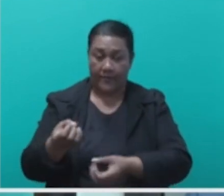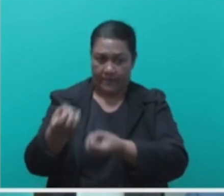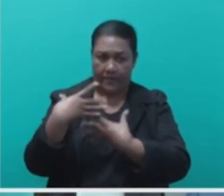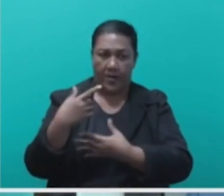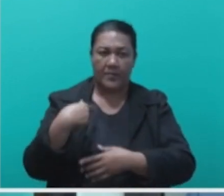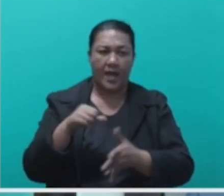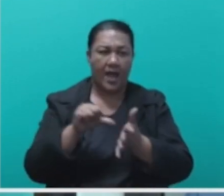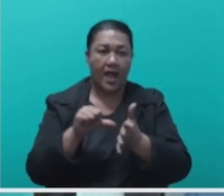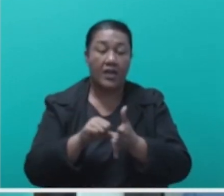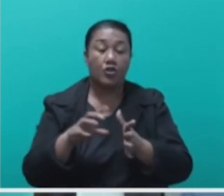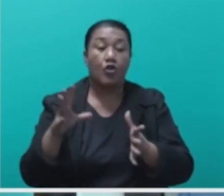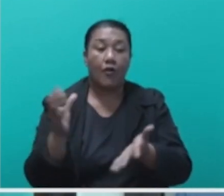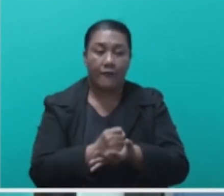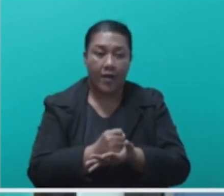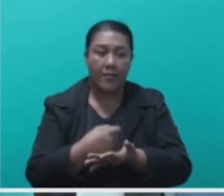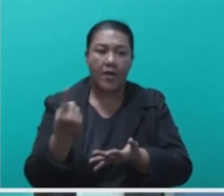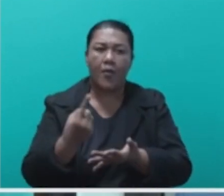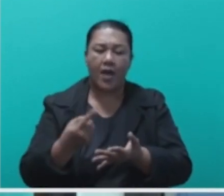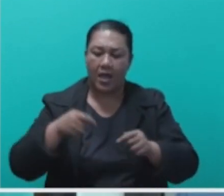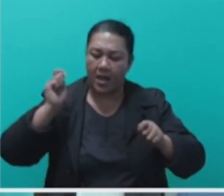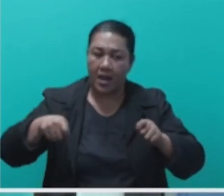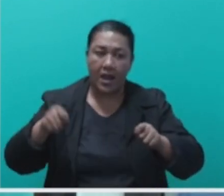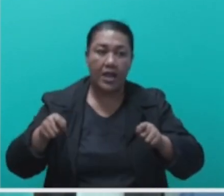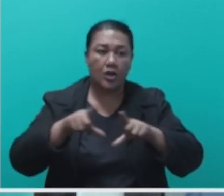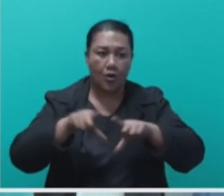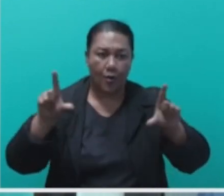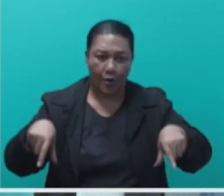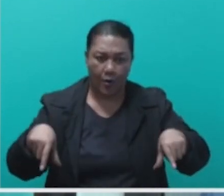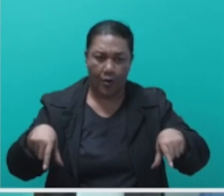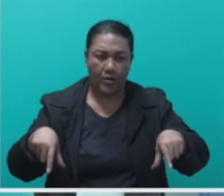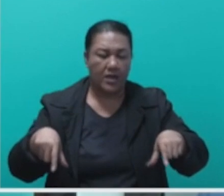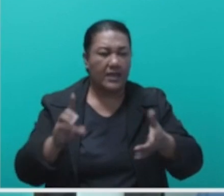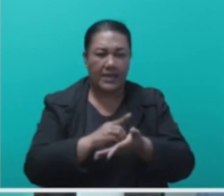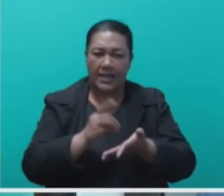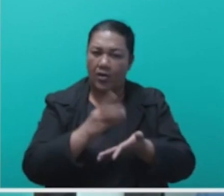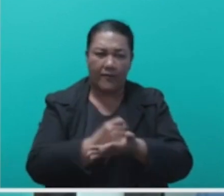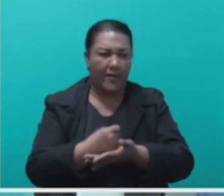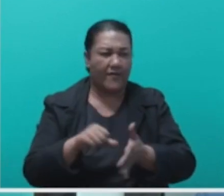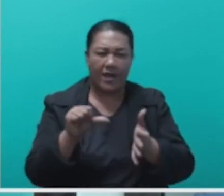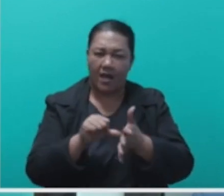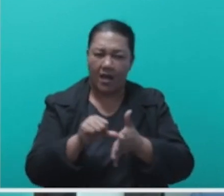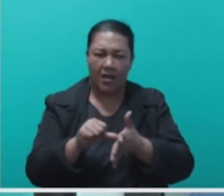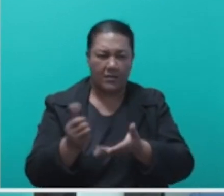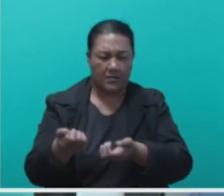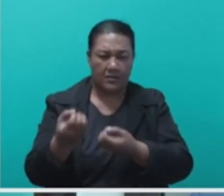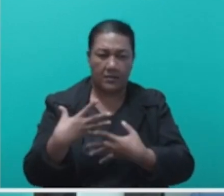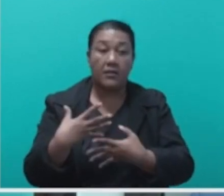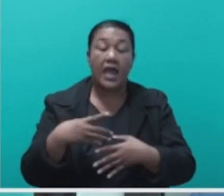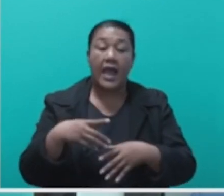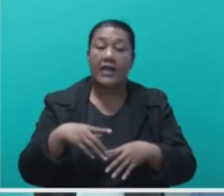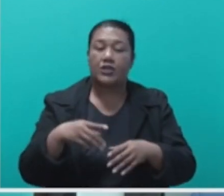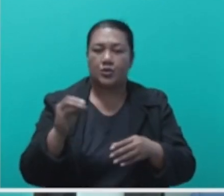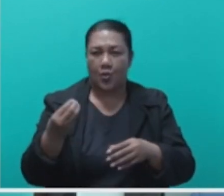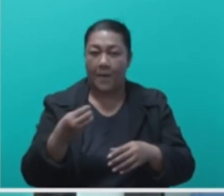get confirmed dates of hearing in court. There were part-heard matters before the courts, and many FICAC cases